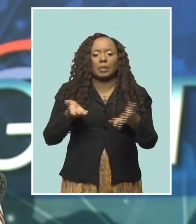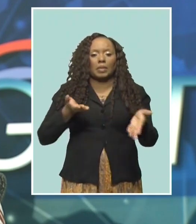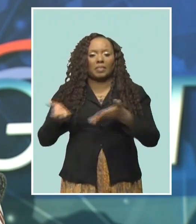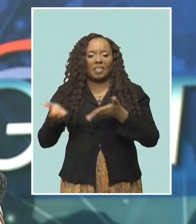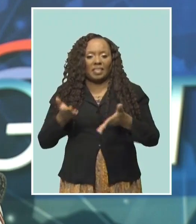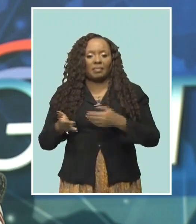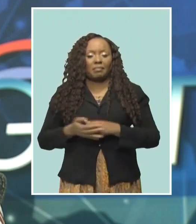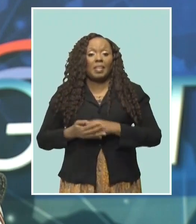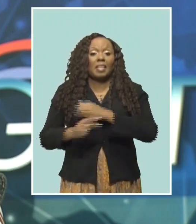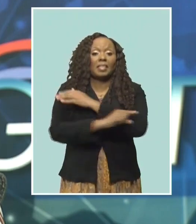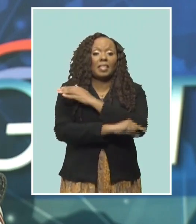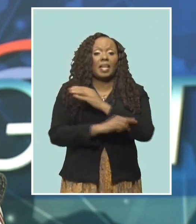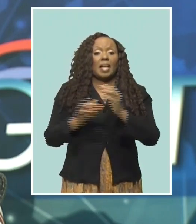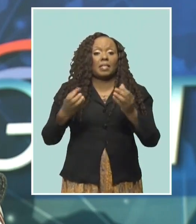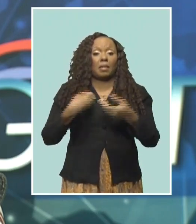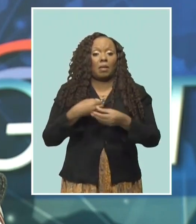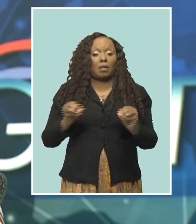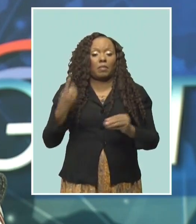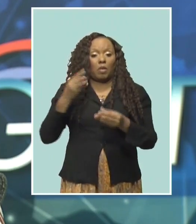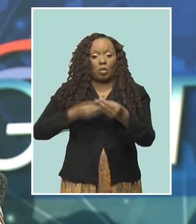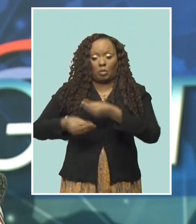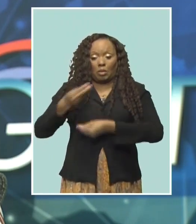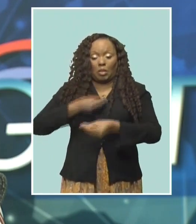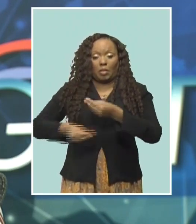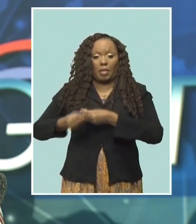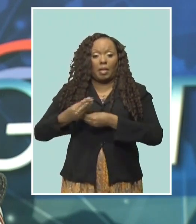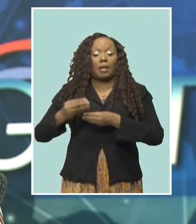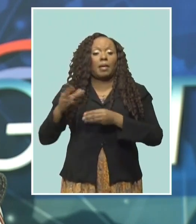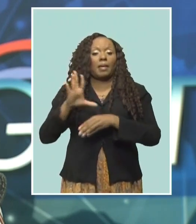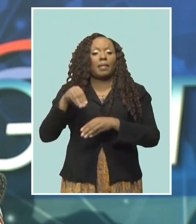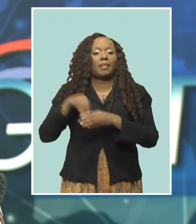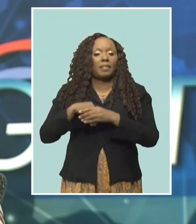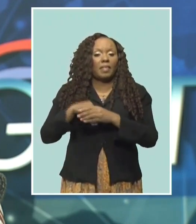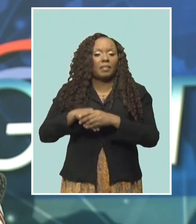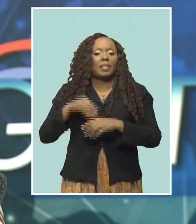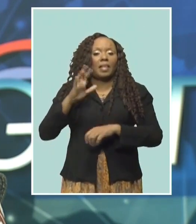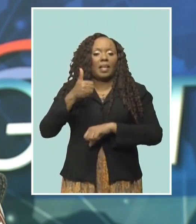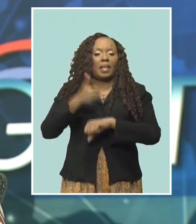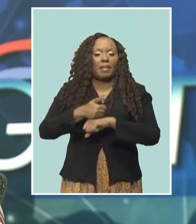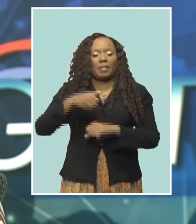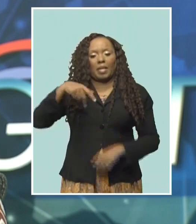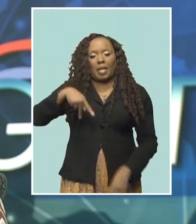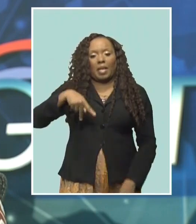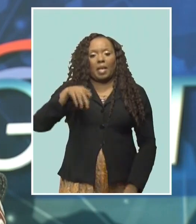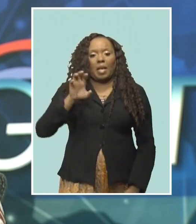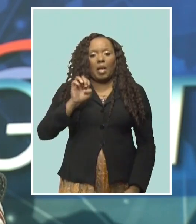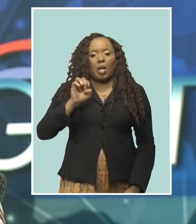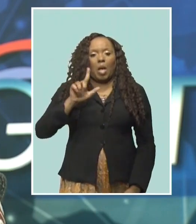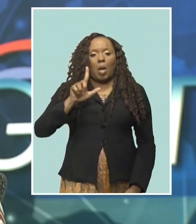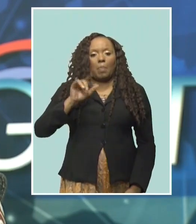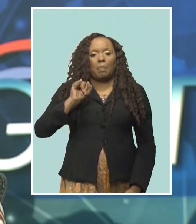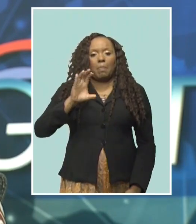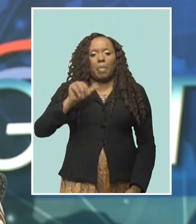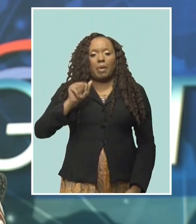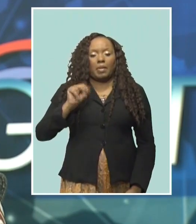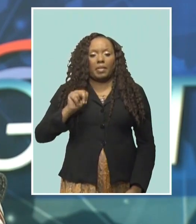Office for Trade and Investment in the Tri-Trade Center at Pelican Village, Gavin Bovell. Speaking at